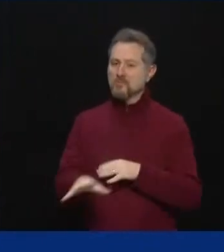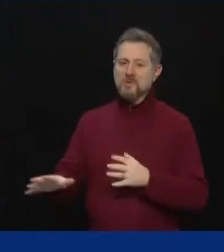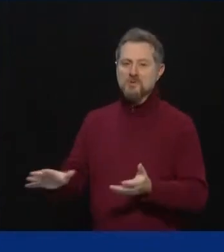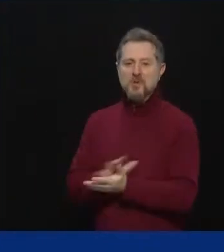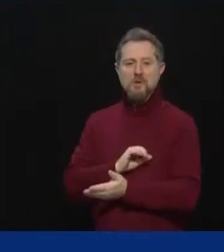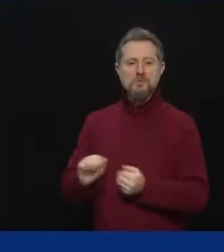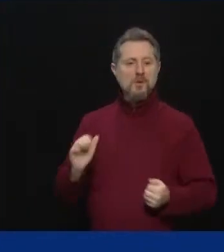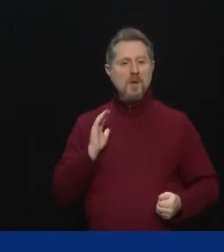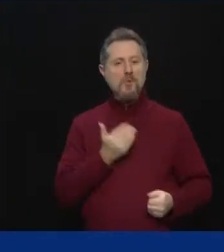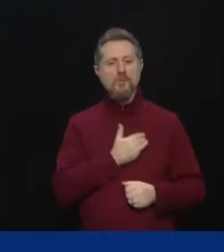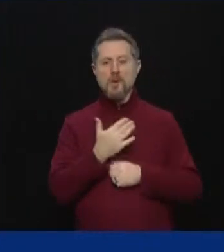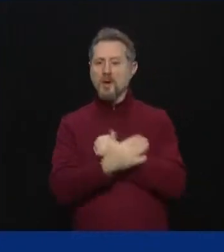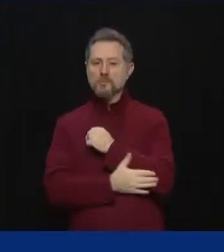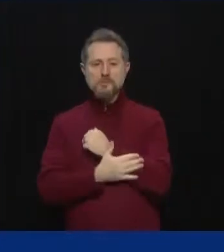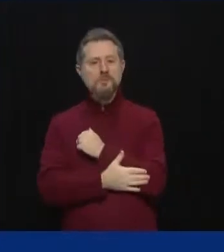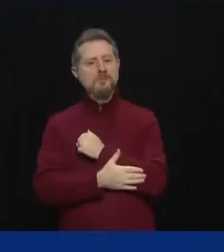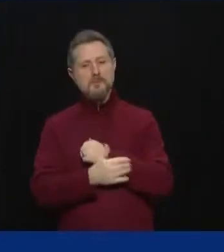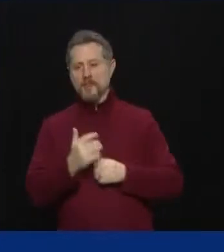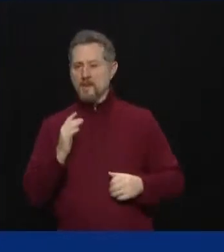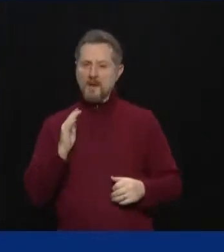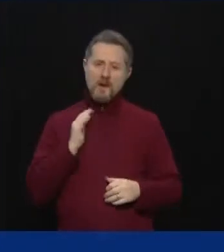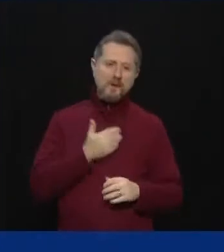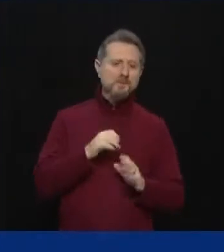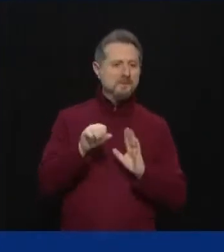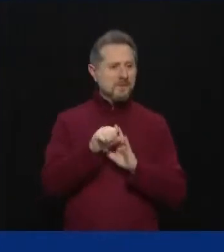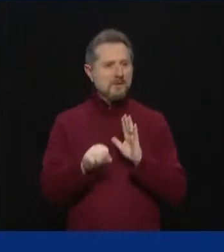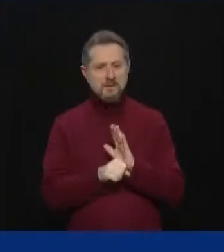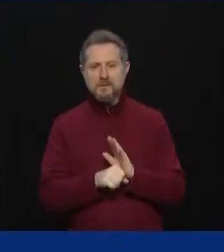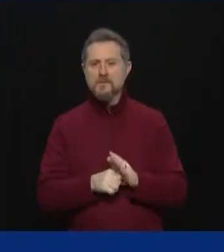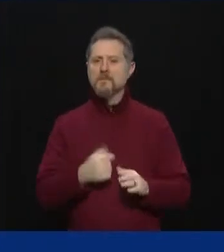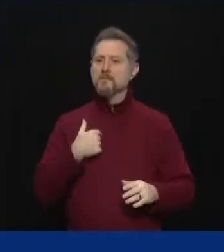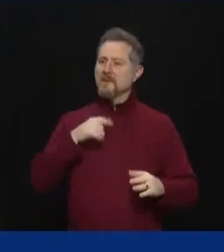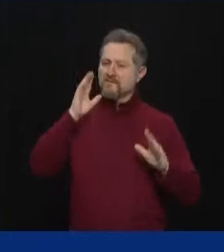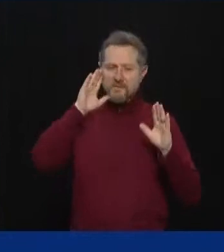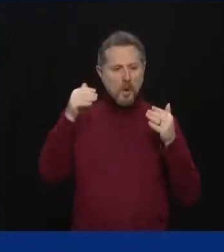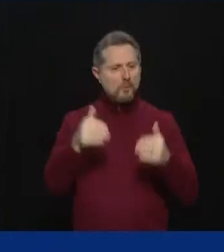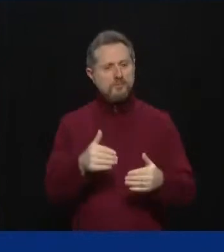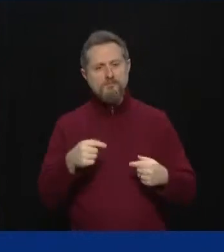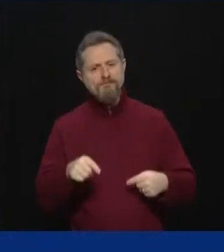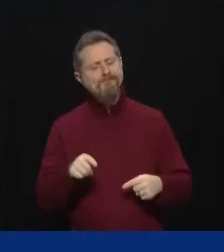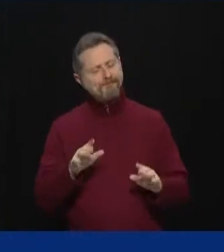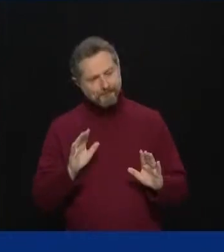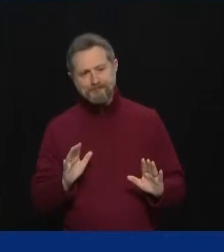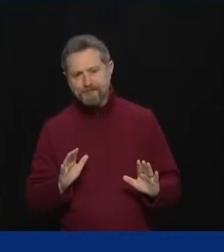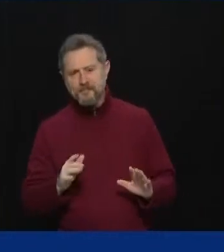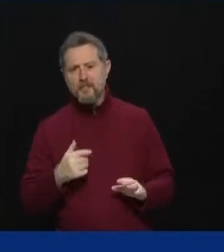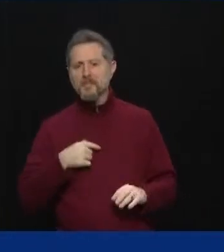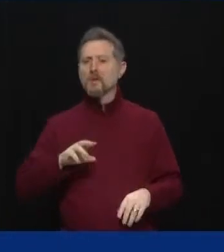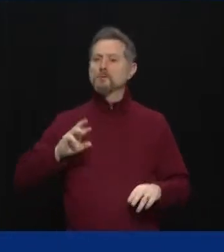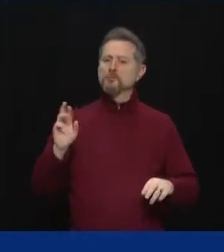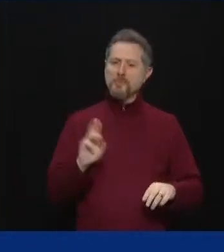the state of New York. So that is our focus. It allows us to galvanize. So I think the Republicans